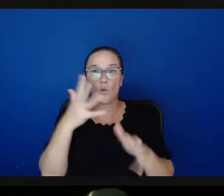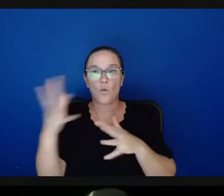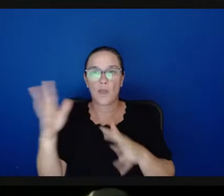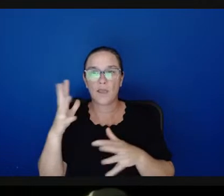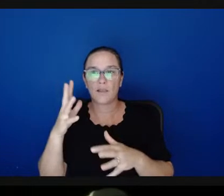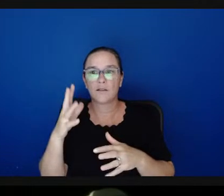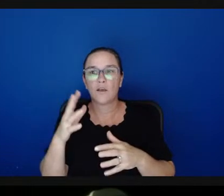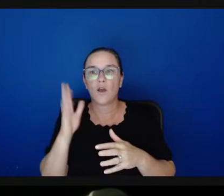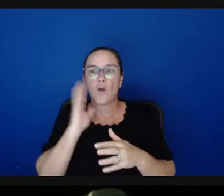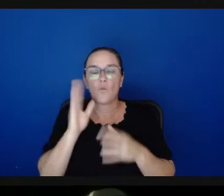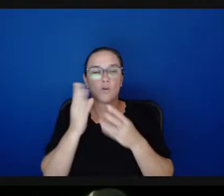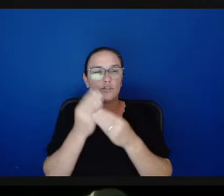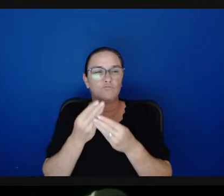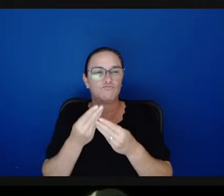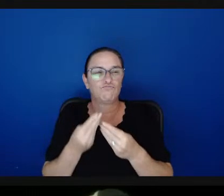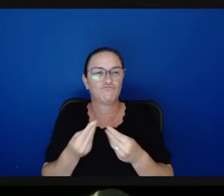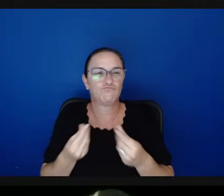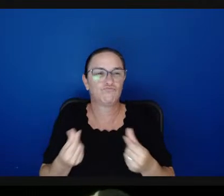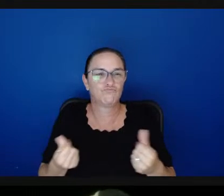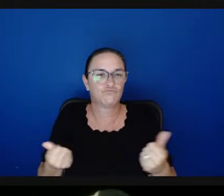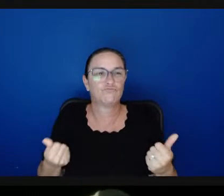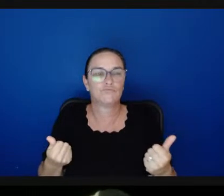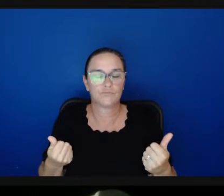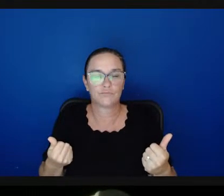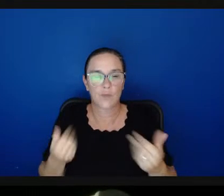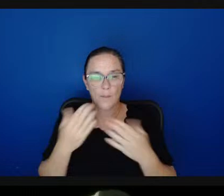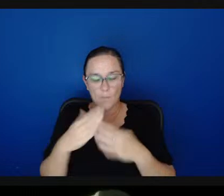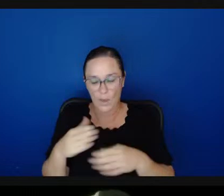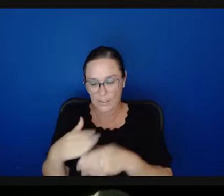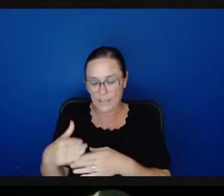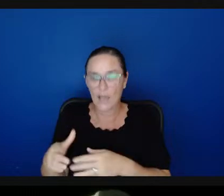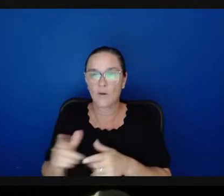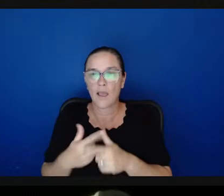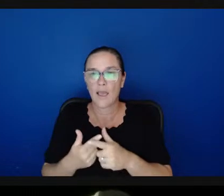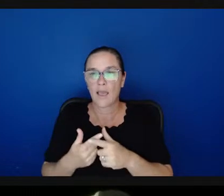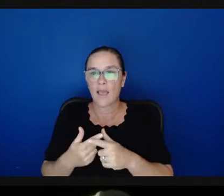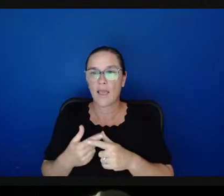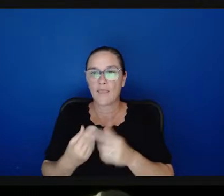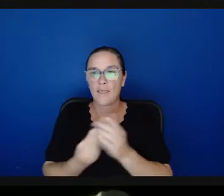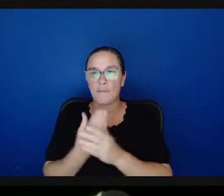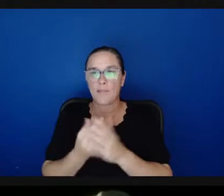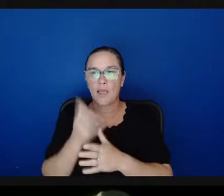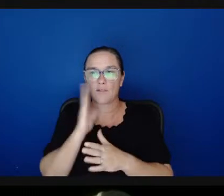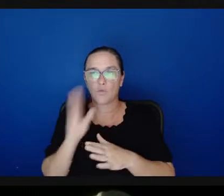it will break down Pele's hairs, and plants will bind it into the soil.